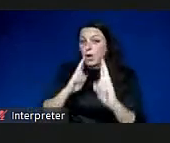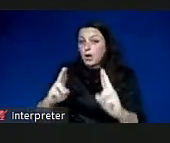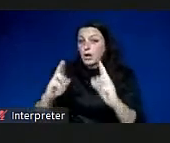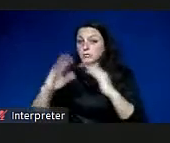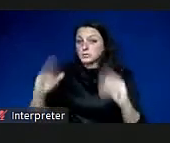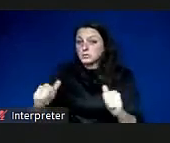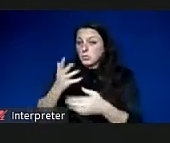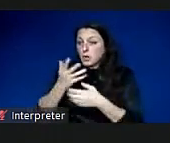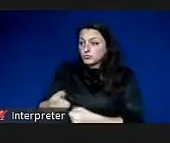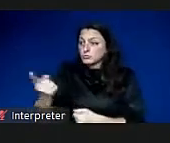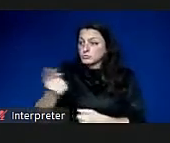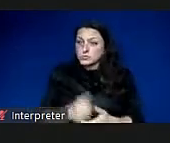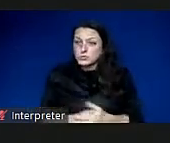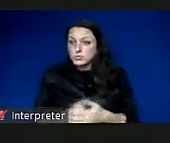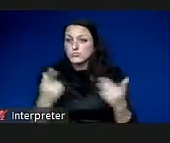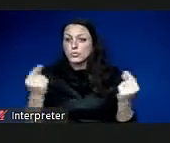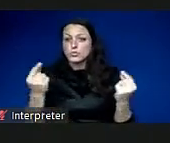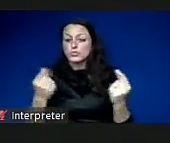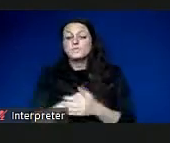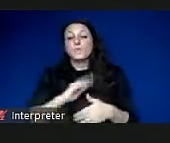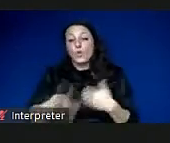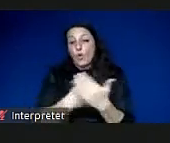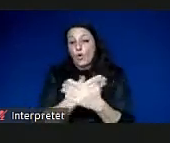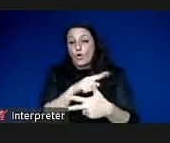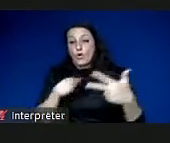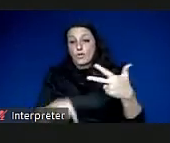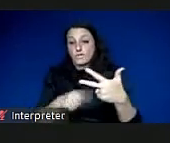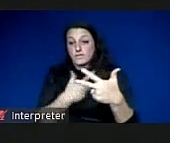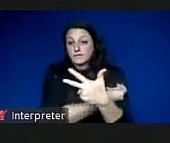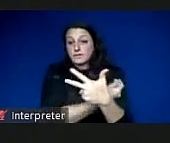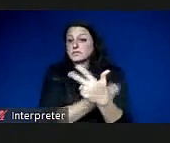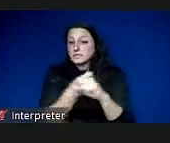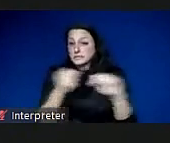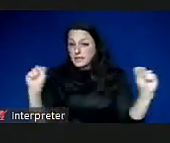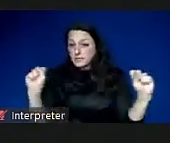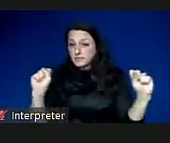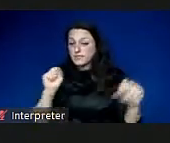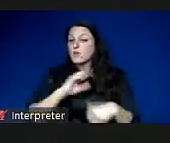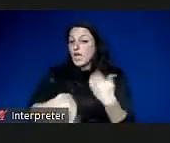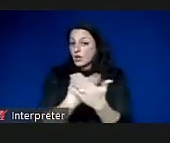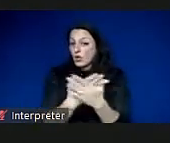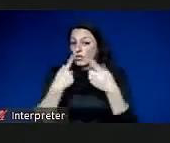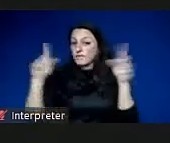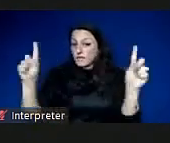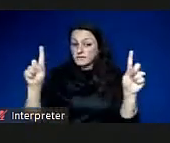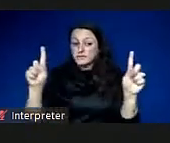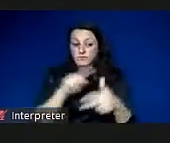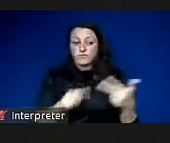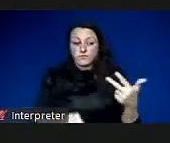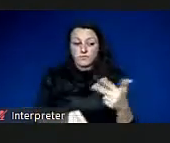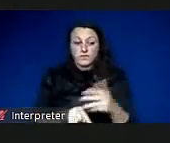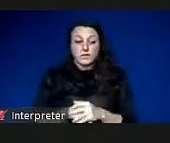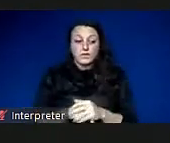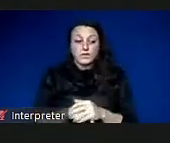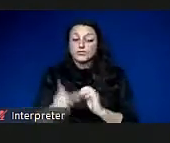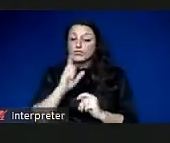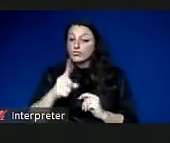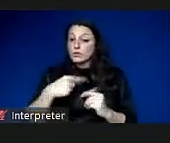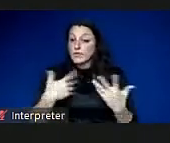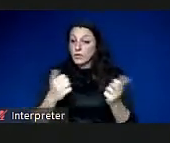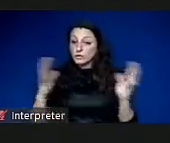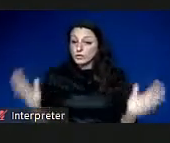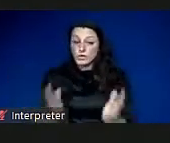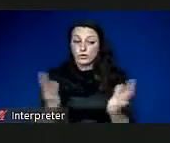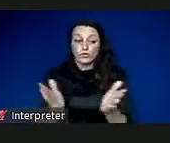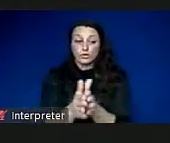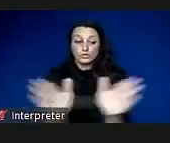So all of these vaccines are safe and effective. And what I really want to encourage the